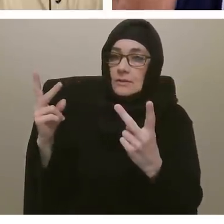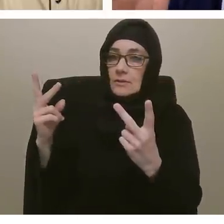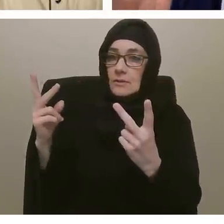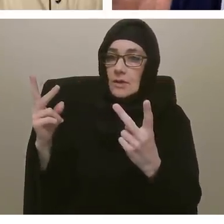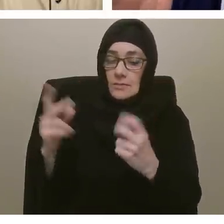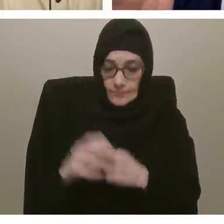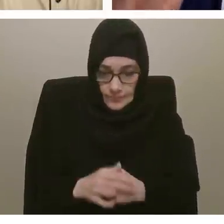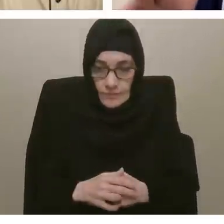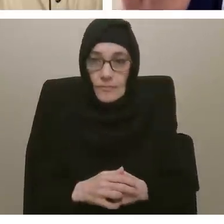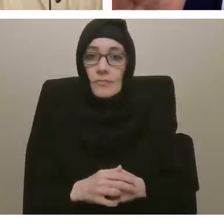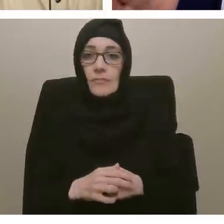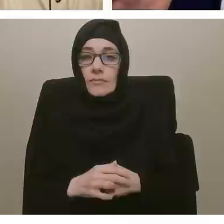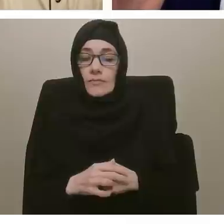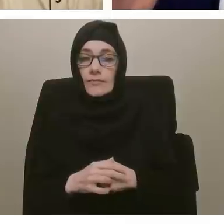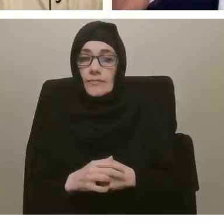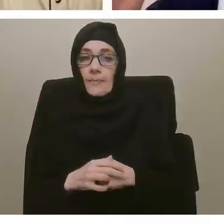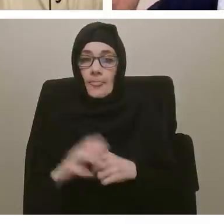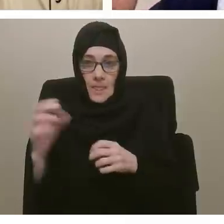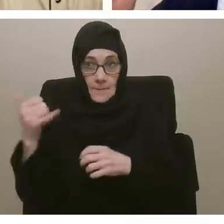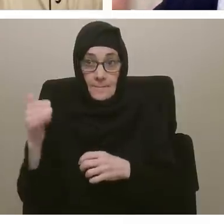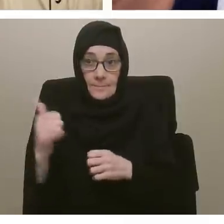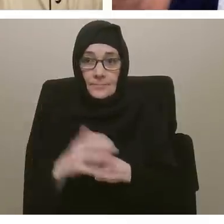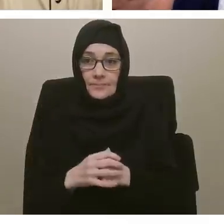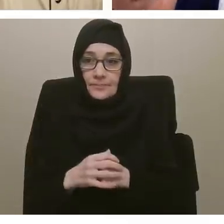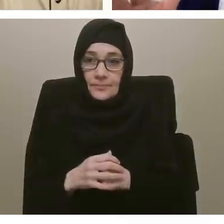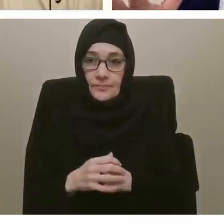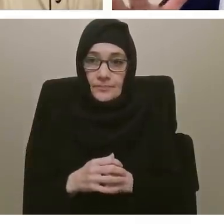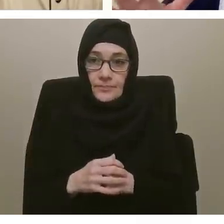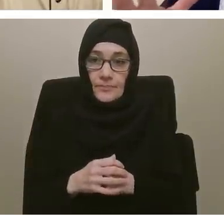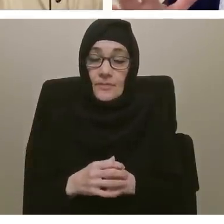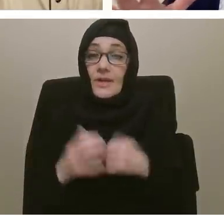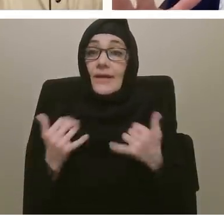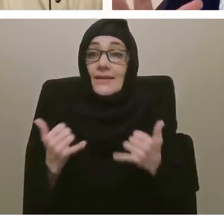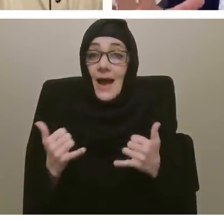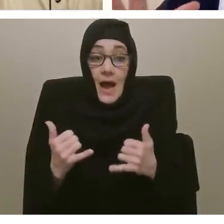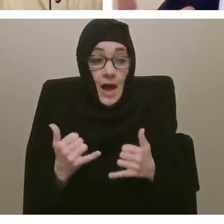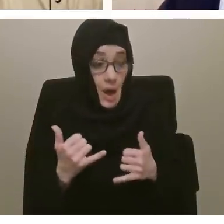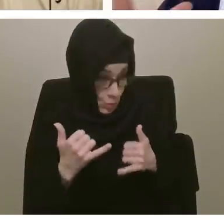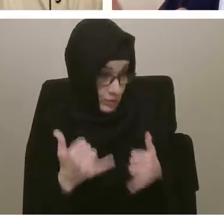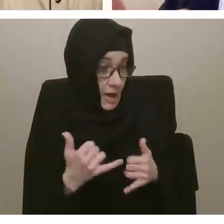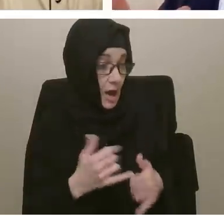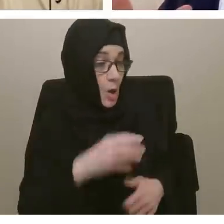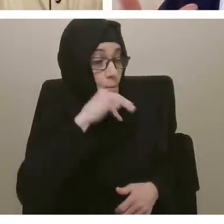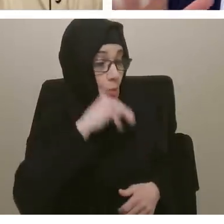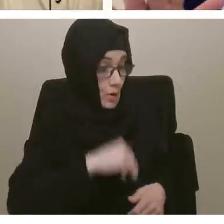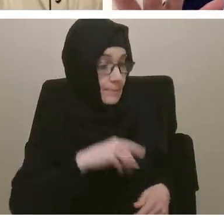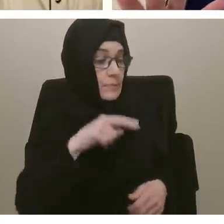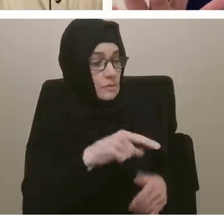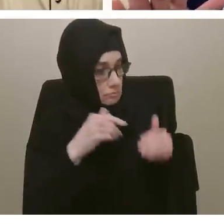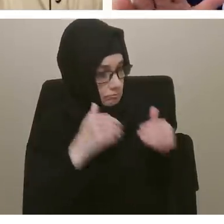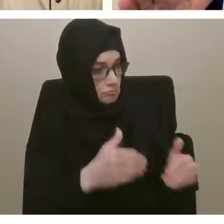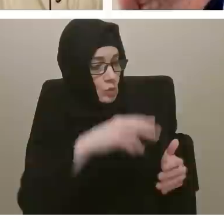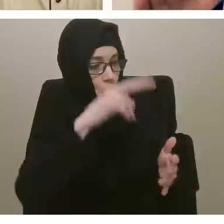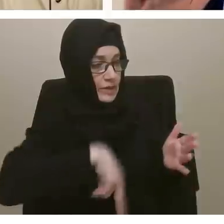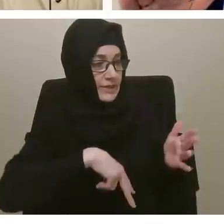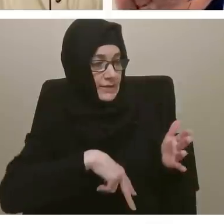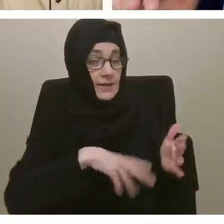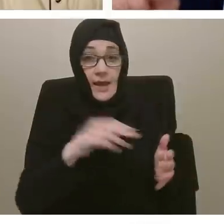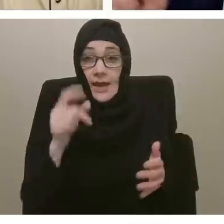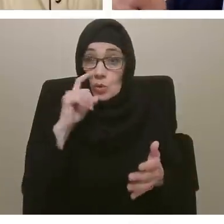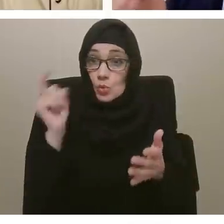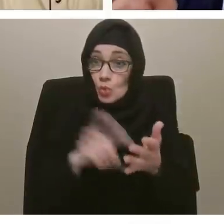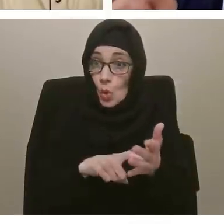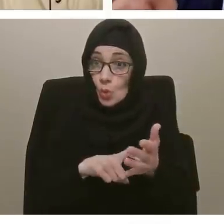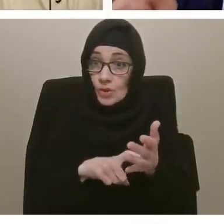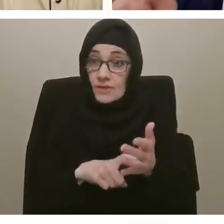alladhi khalaq. Khalaq al-insana min alaq. You know, now, O Muhammad, you read. And you notice, after he was